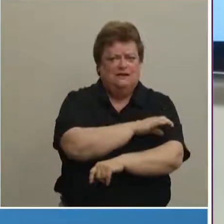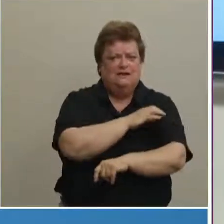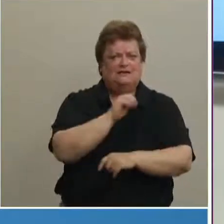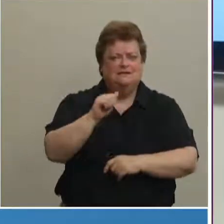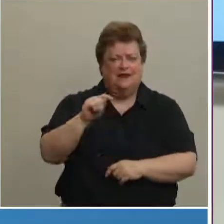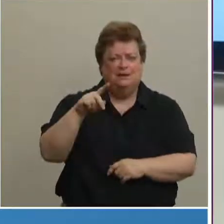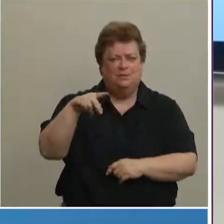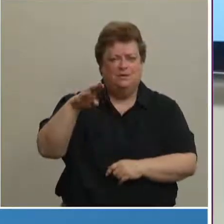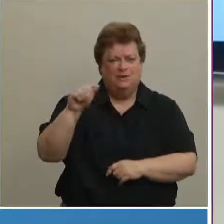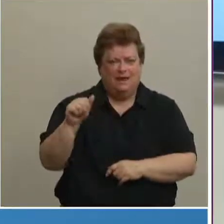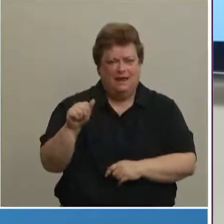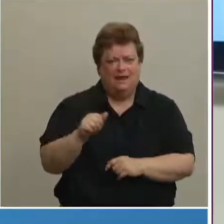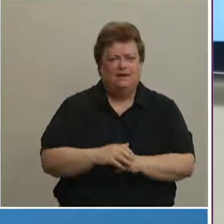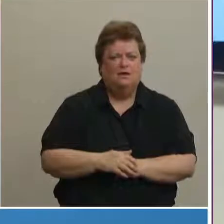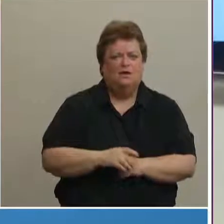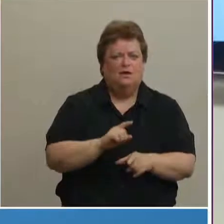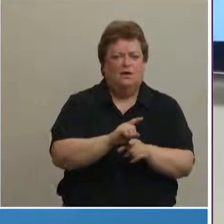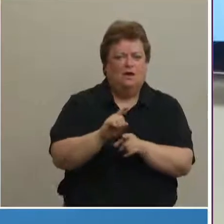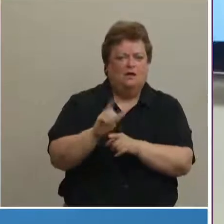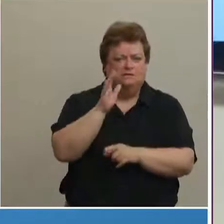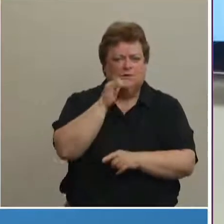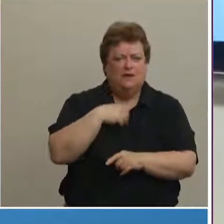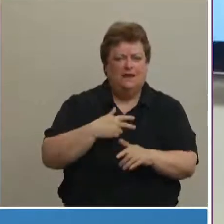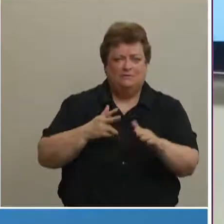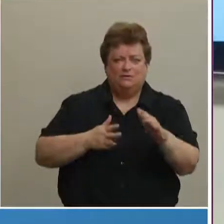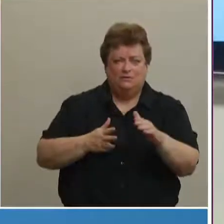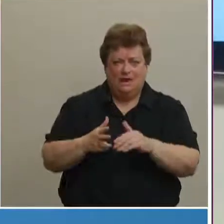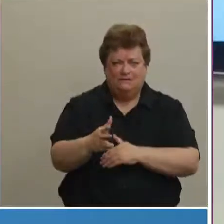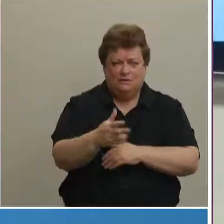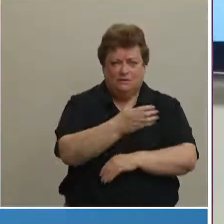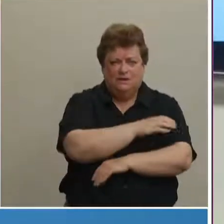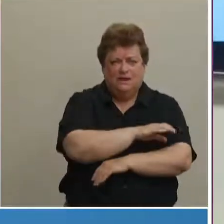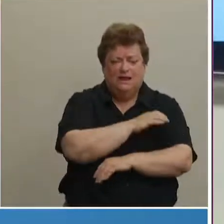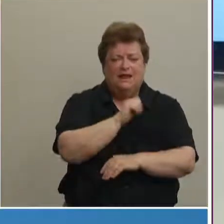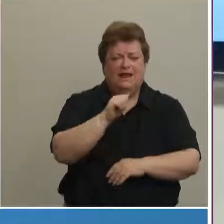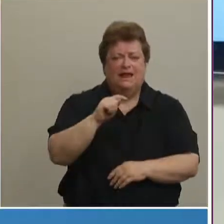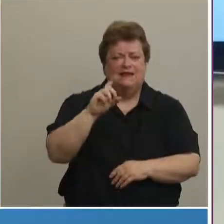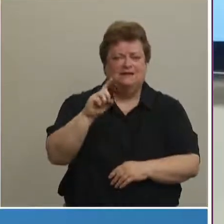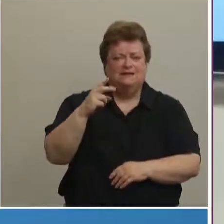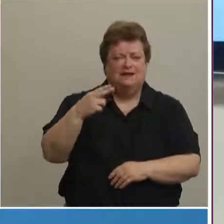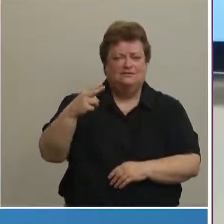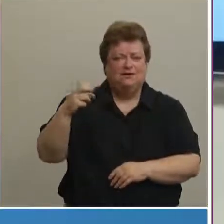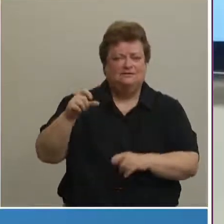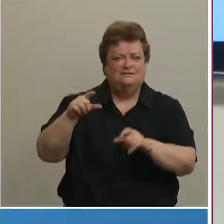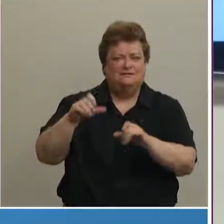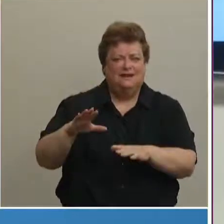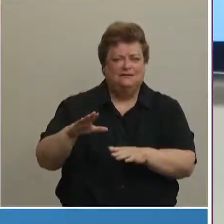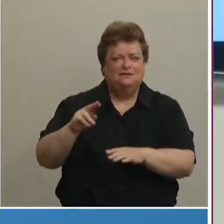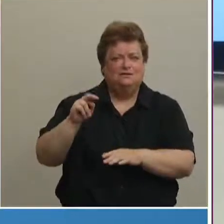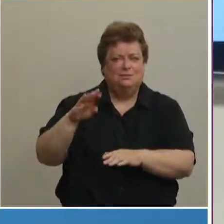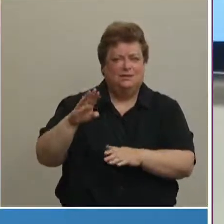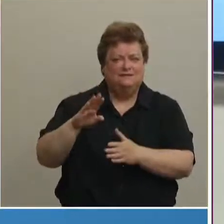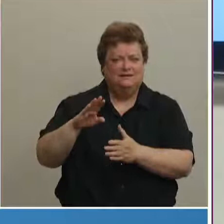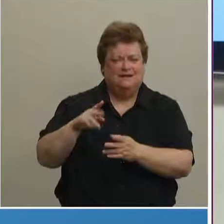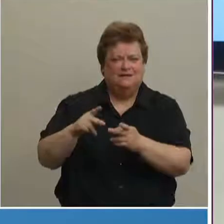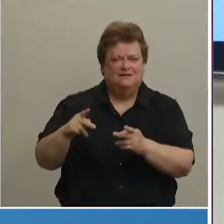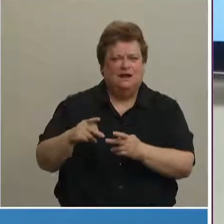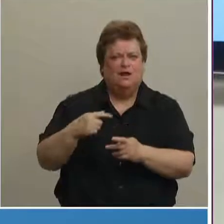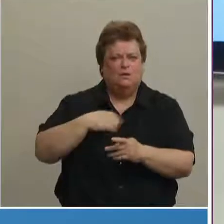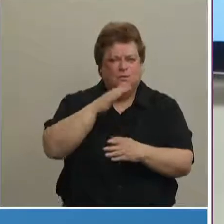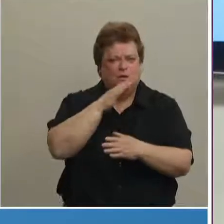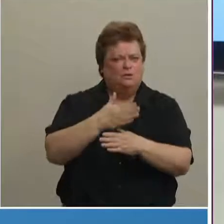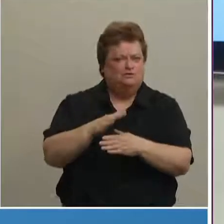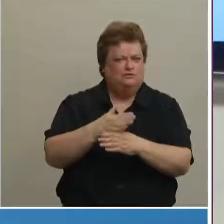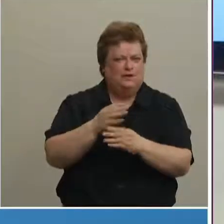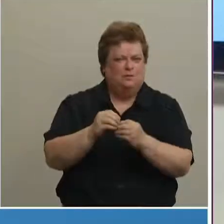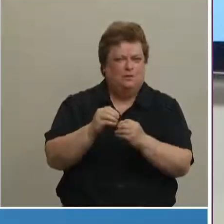arena. And there will also be a drive-through clinic at the DHHS Test Nebraska site in Lincoln. We will share more